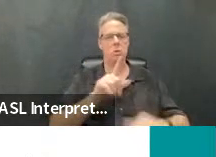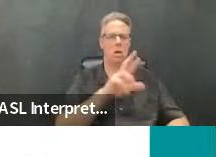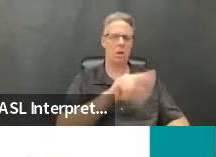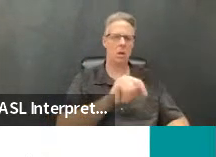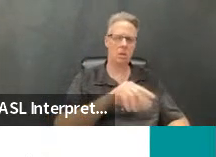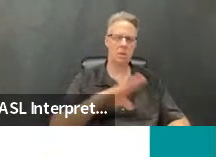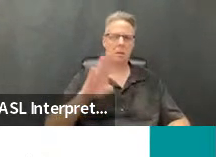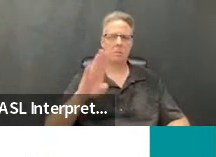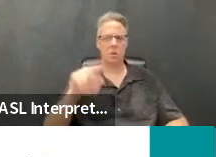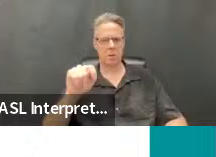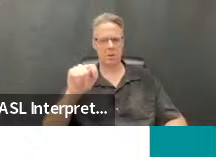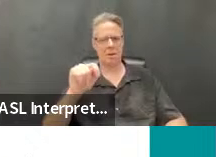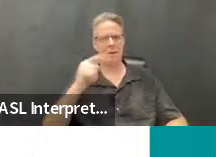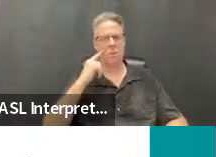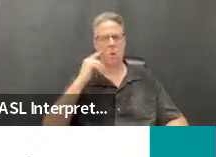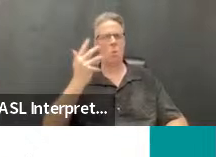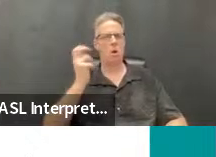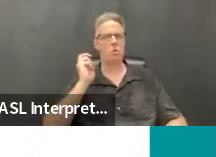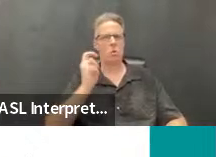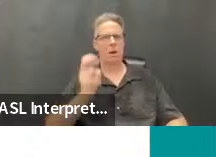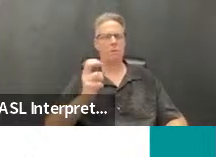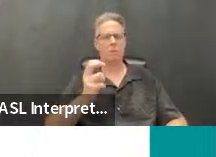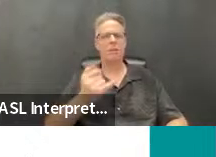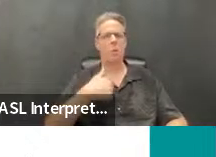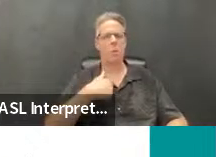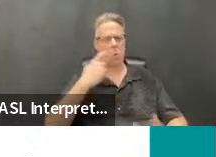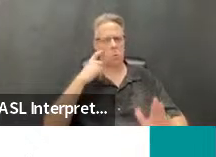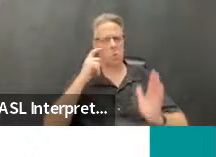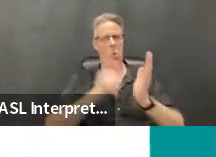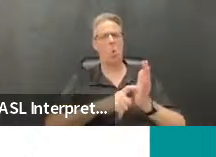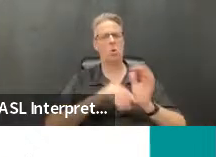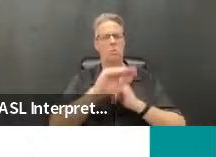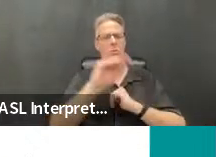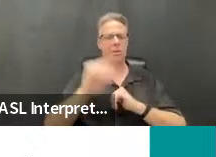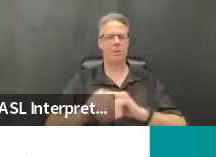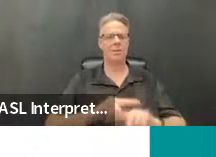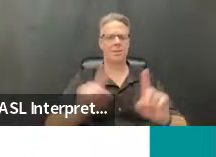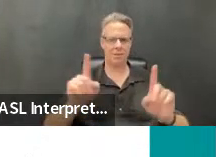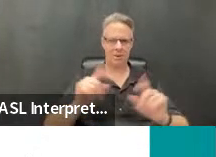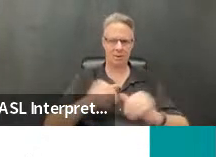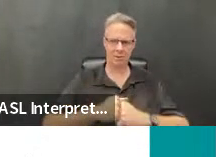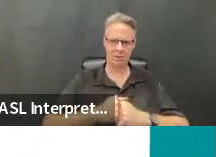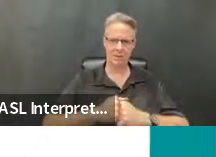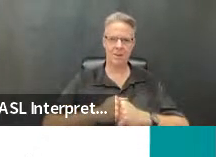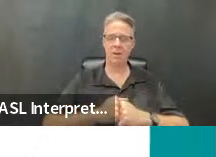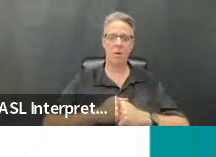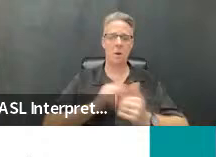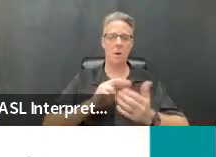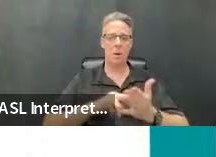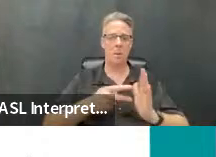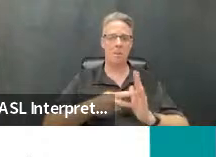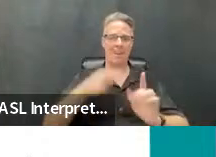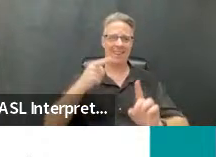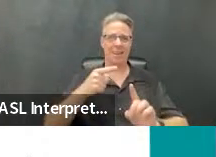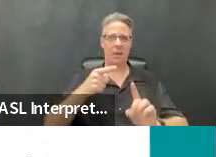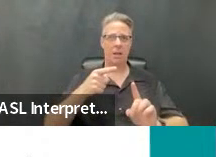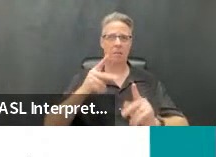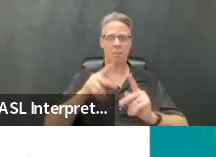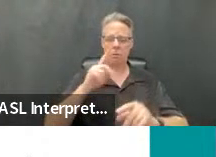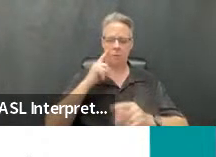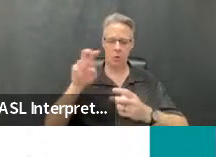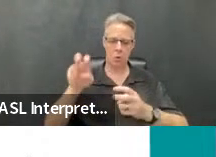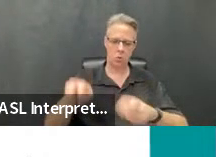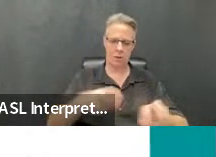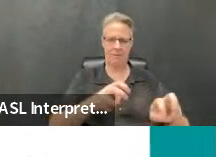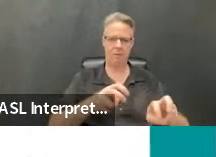BRT. And we continue to see that there's that difference. And what it really comes down to, again, is that transfer. And so sort of